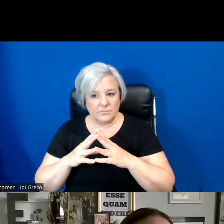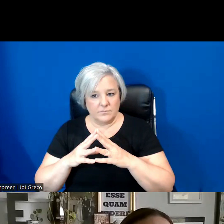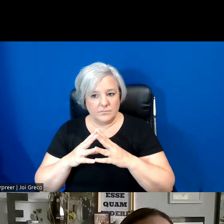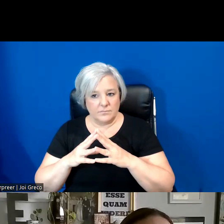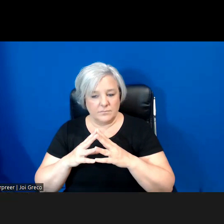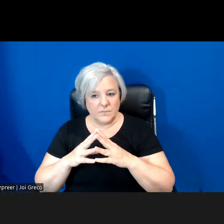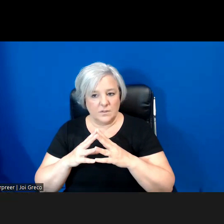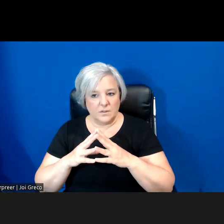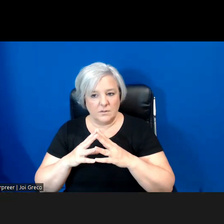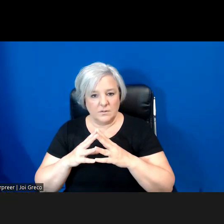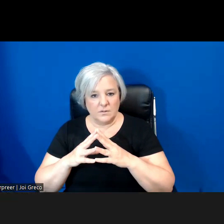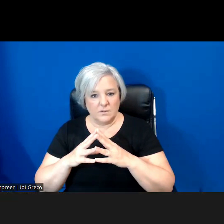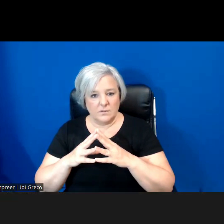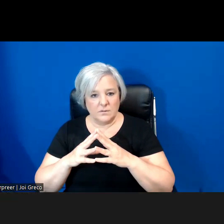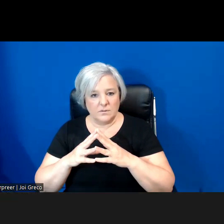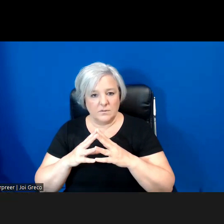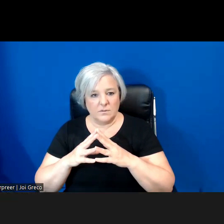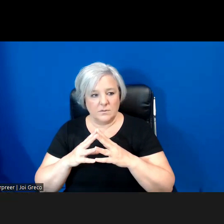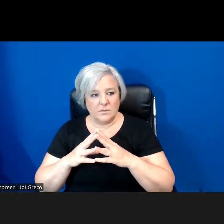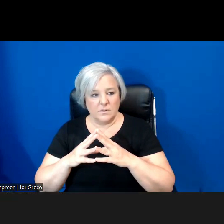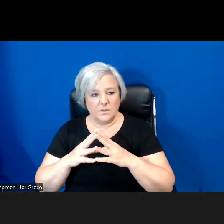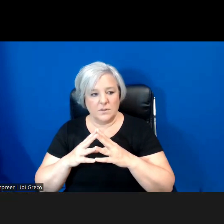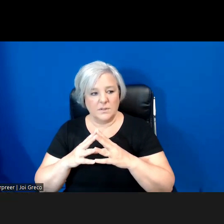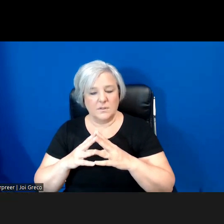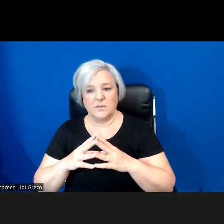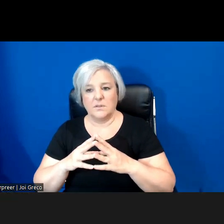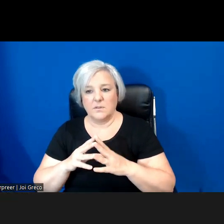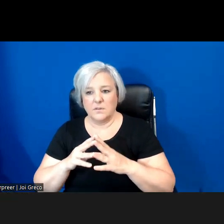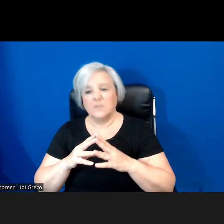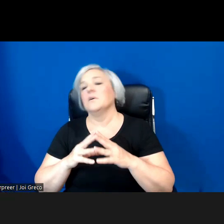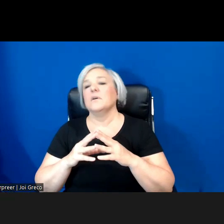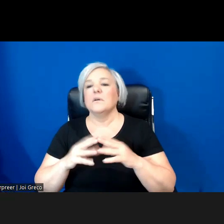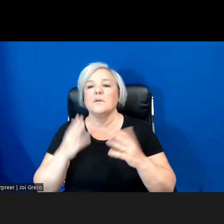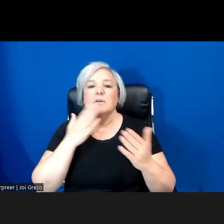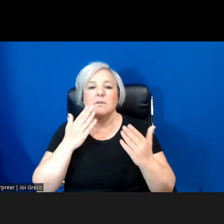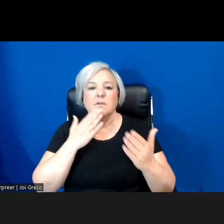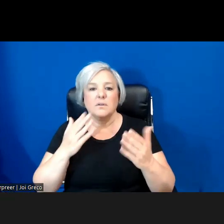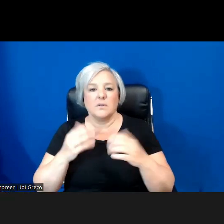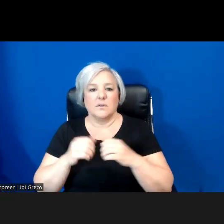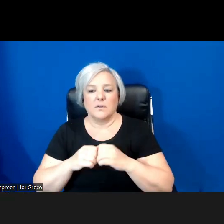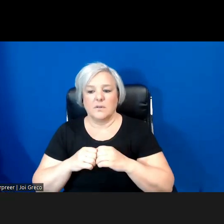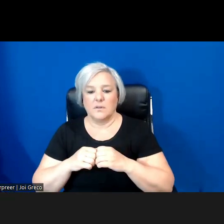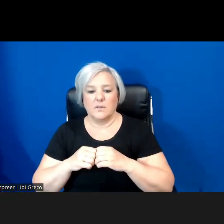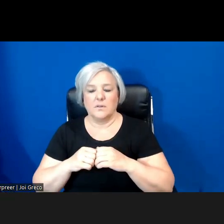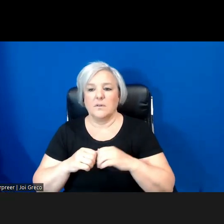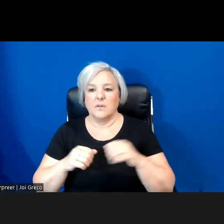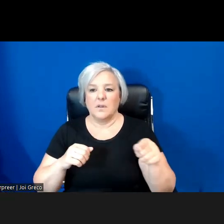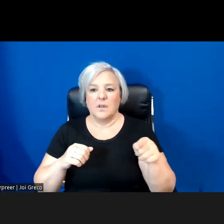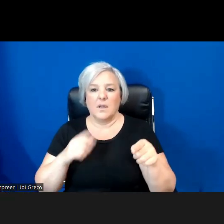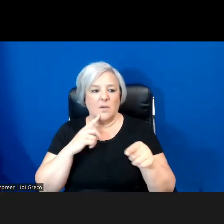Great, thanks. I'll kick us off. This is Jared Parrish from Alaska. Thanks for allowing me to come and share a little bit of